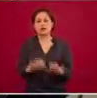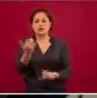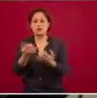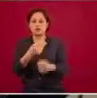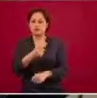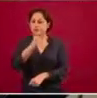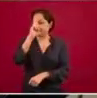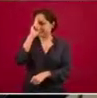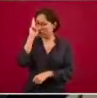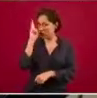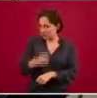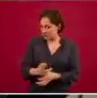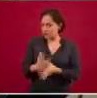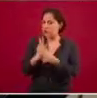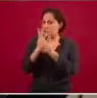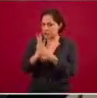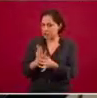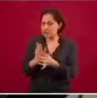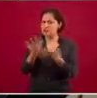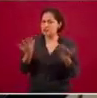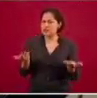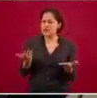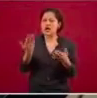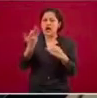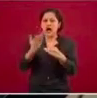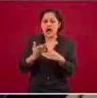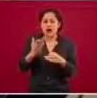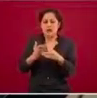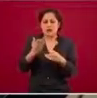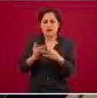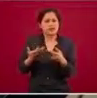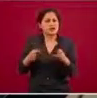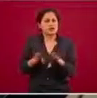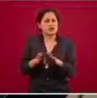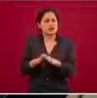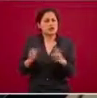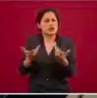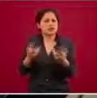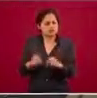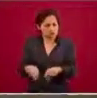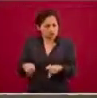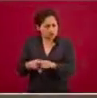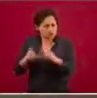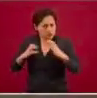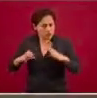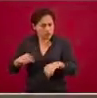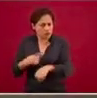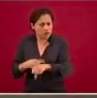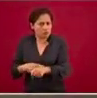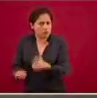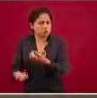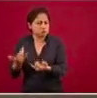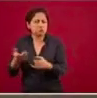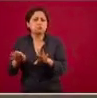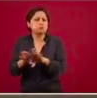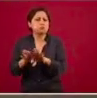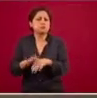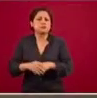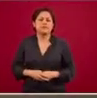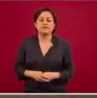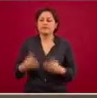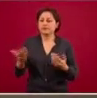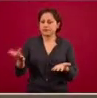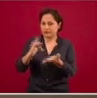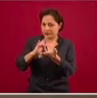about cremating cadavers without first recognizing them. So how can we identify these people before cremating